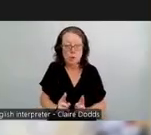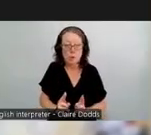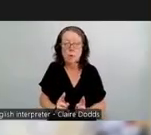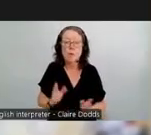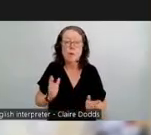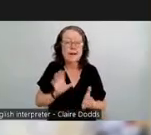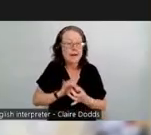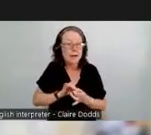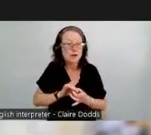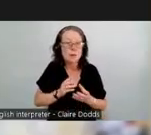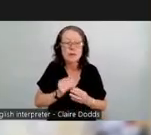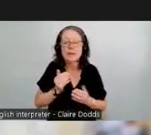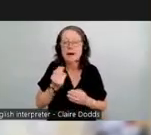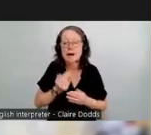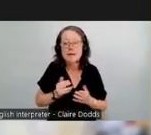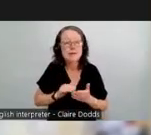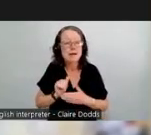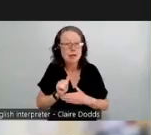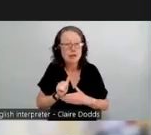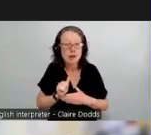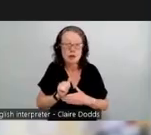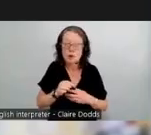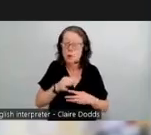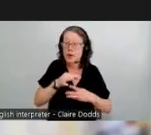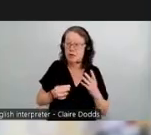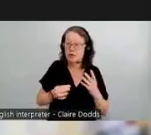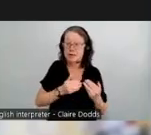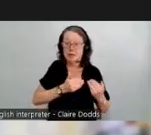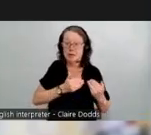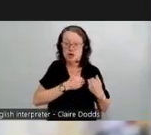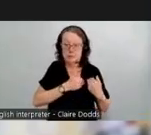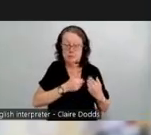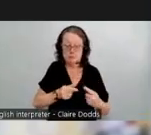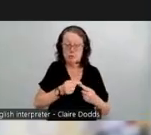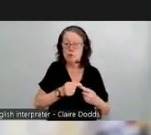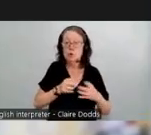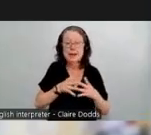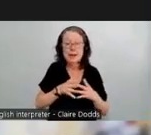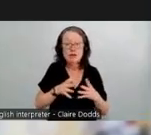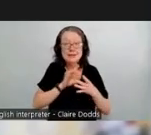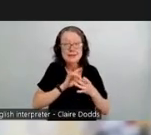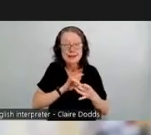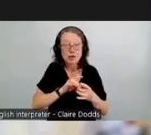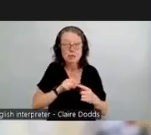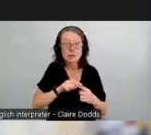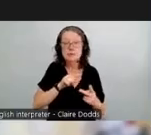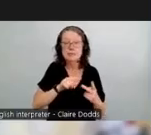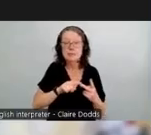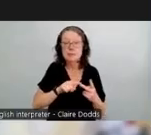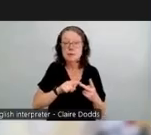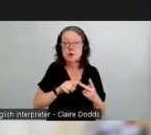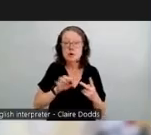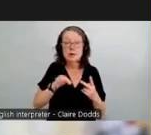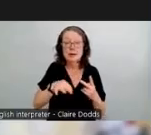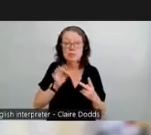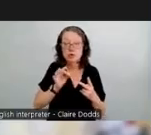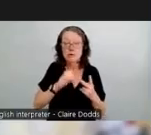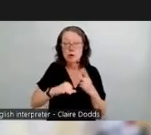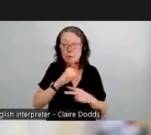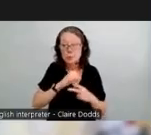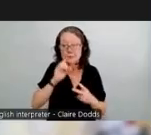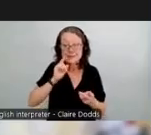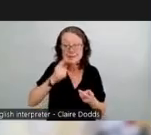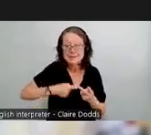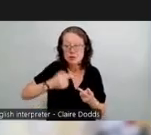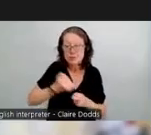excellent arts and culture engagement. The second one, which I think is the most important, is about community decision making and community power within